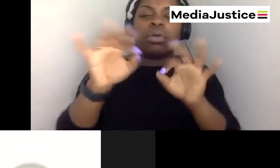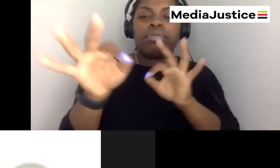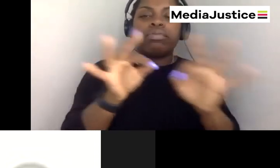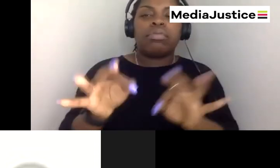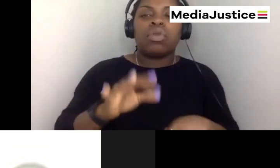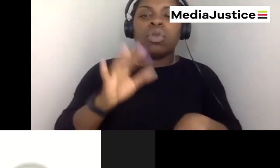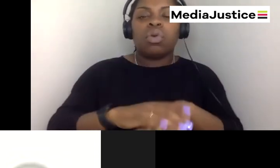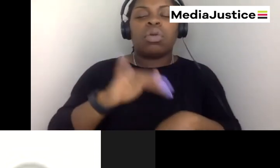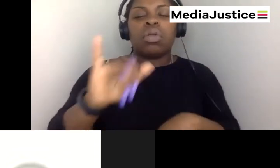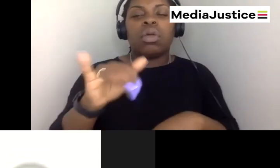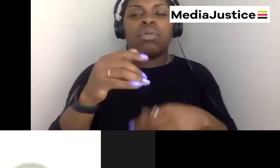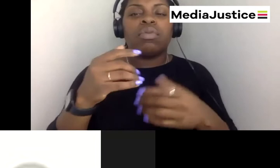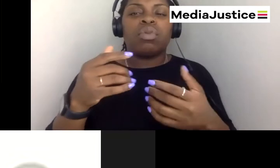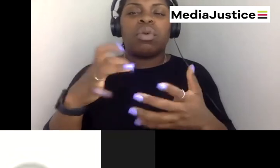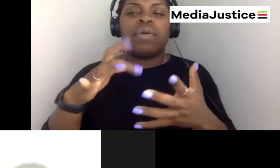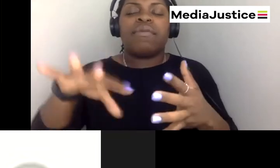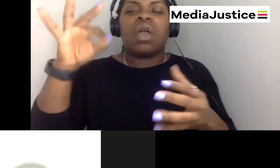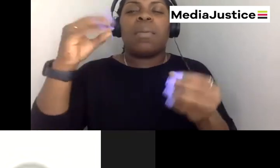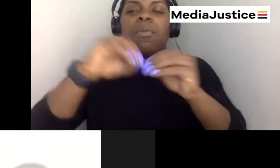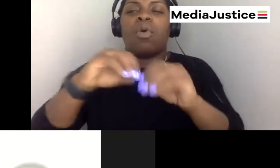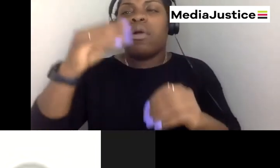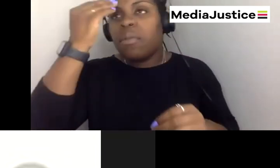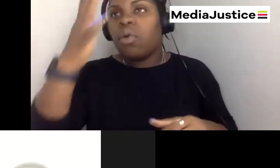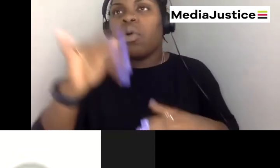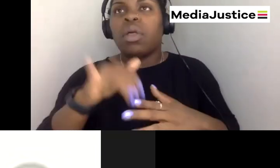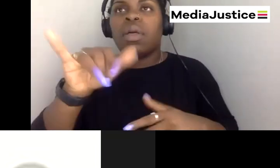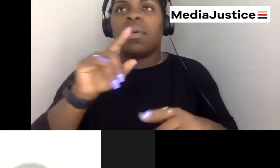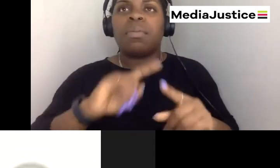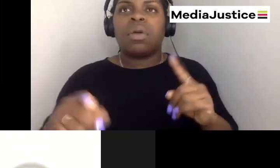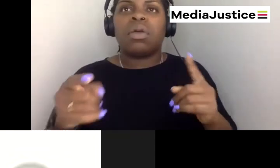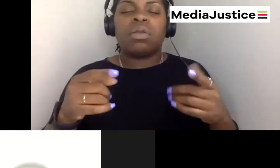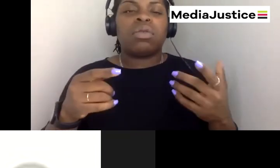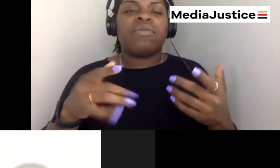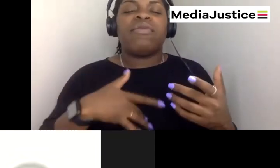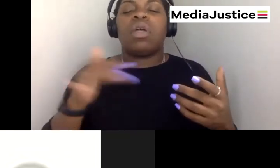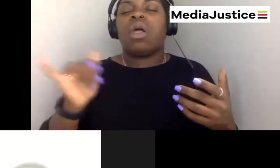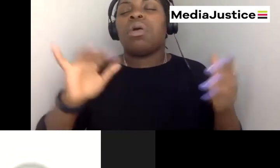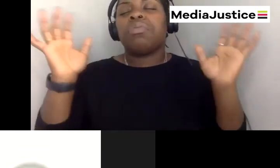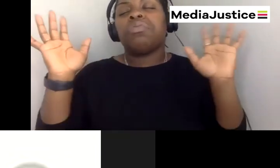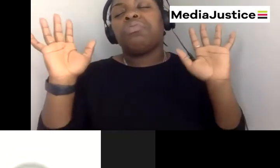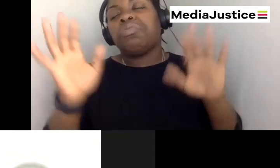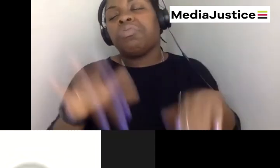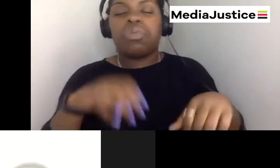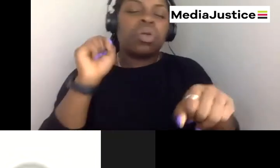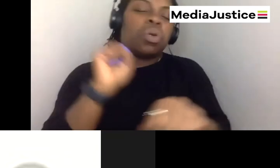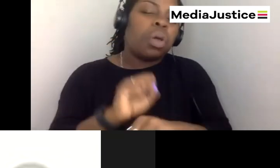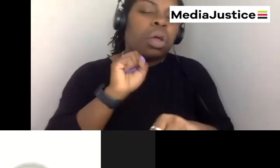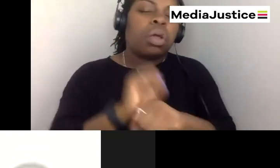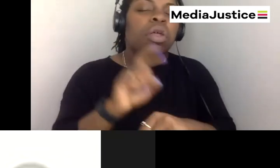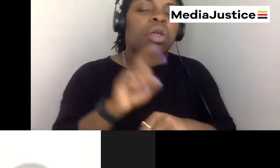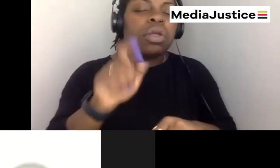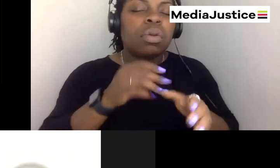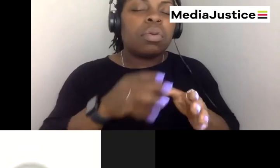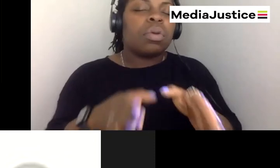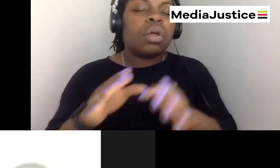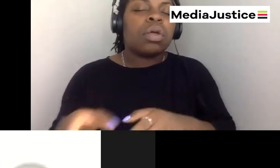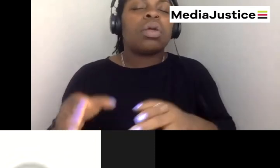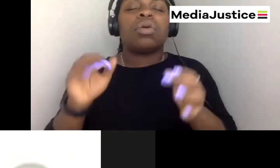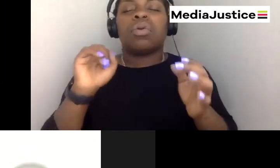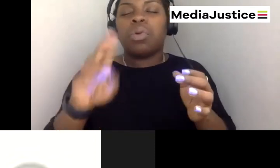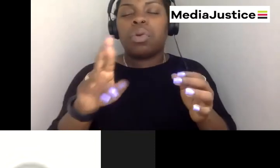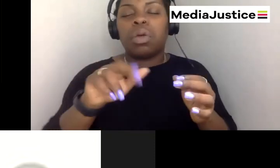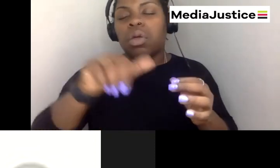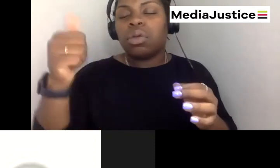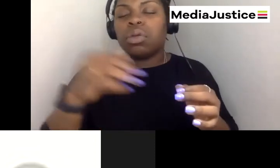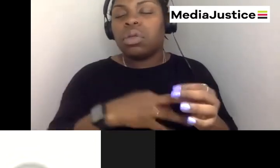find outrageous, that you want to know more about, or if you think there's ways in which the map isn't working, or other people might, or